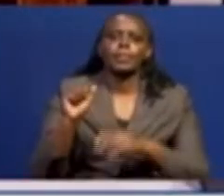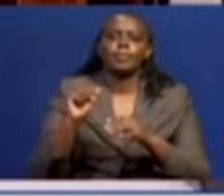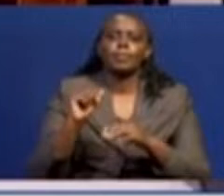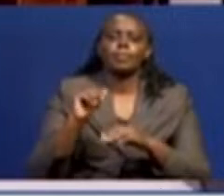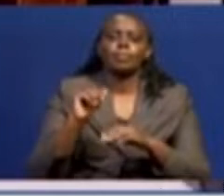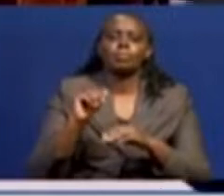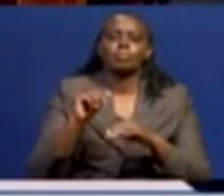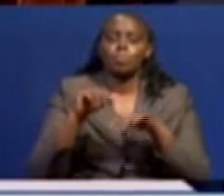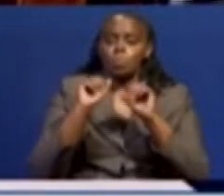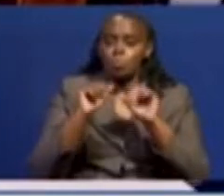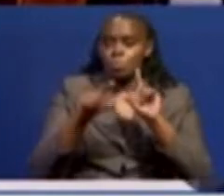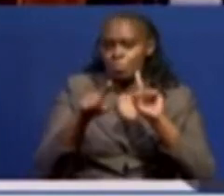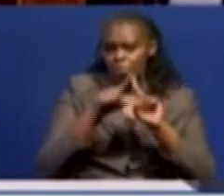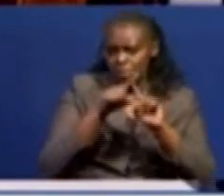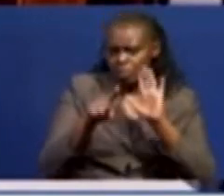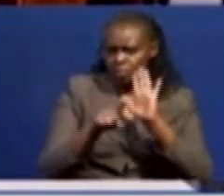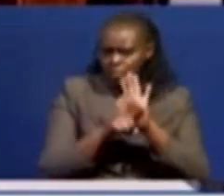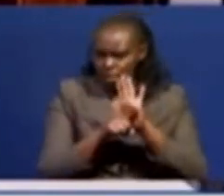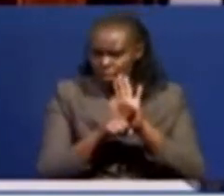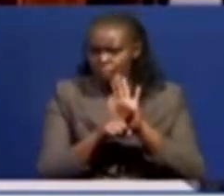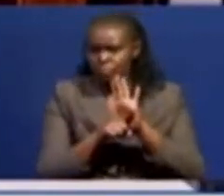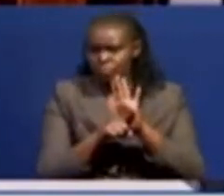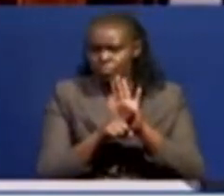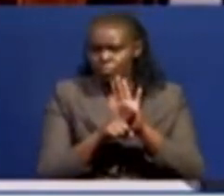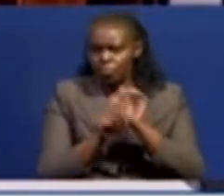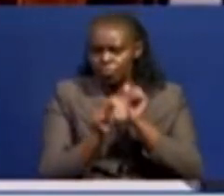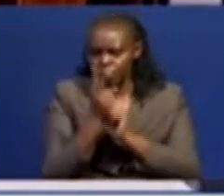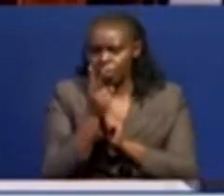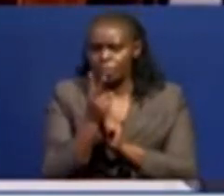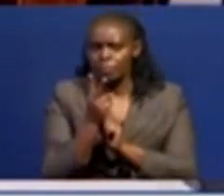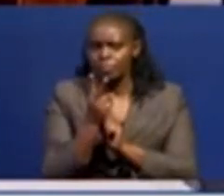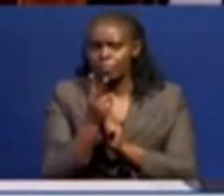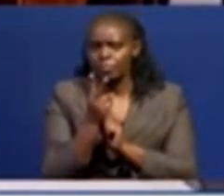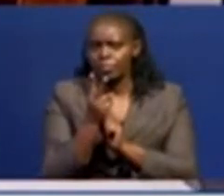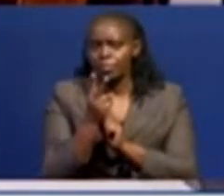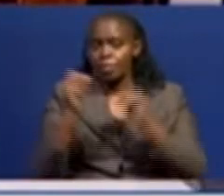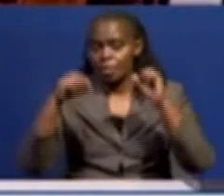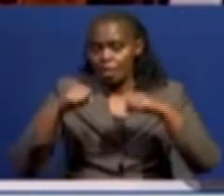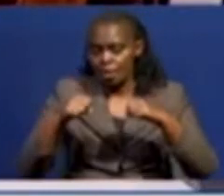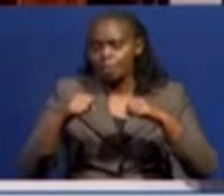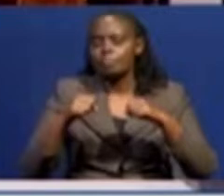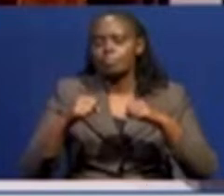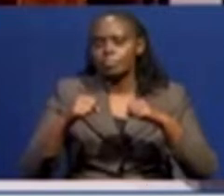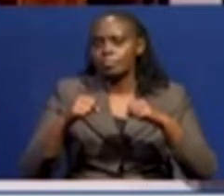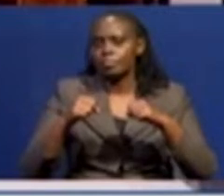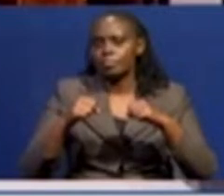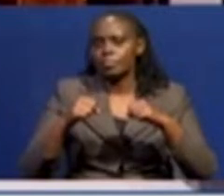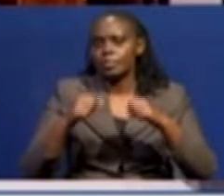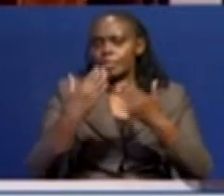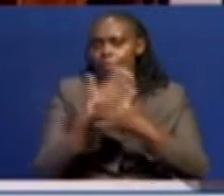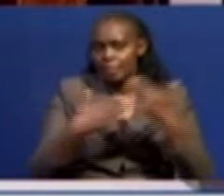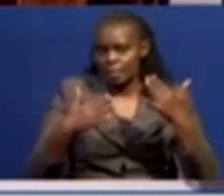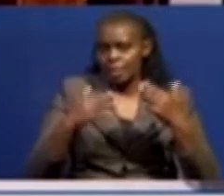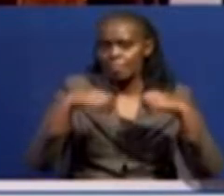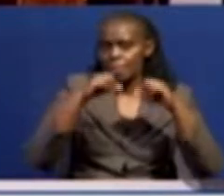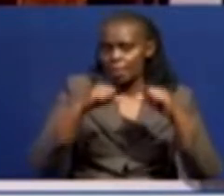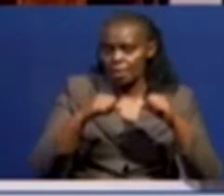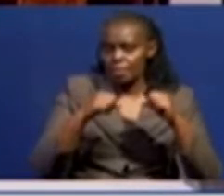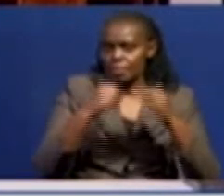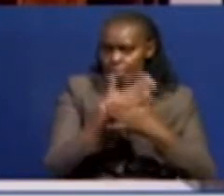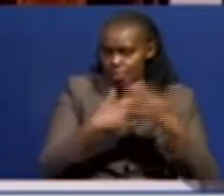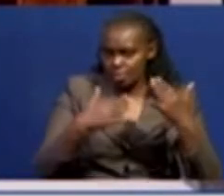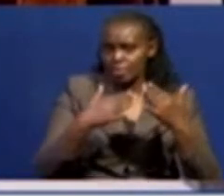Were all verdicts positive or negative in respect to all the 12? All verdicts were not,